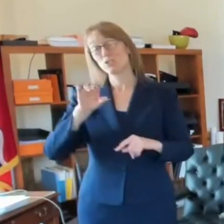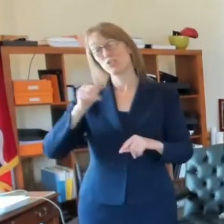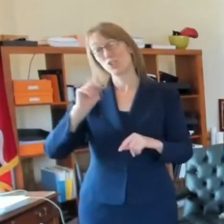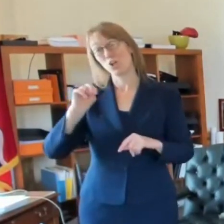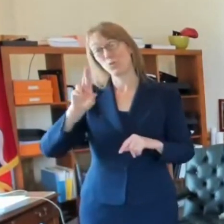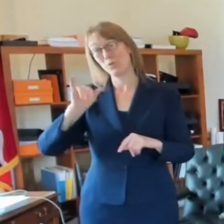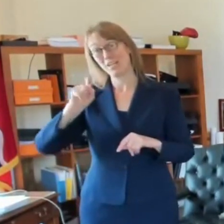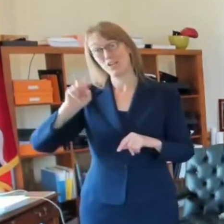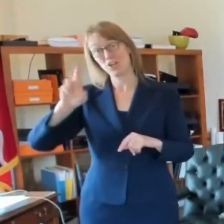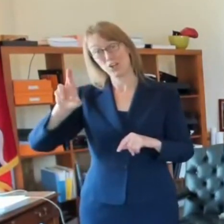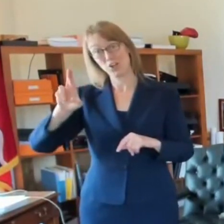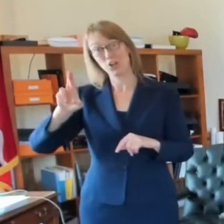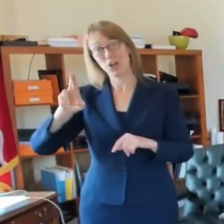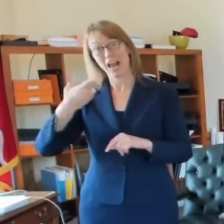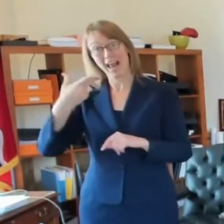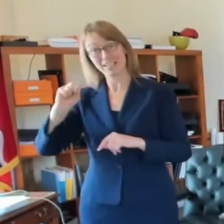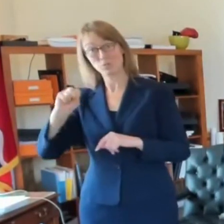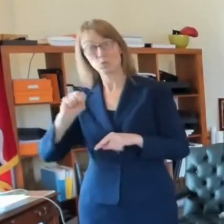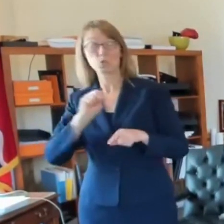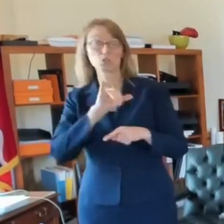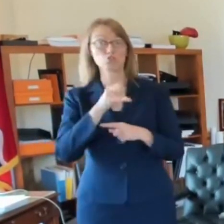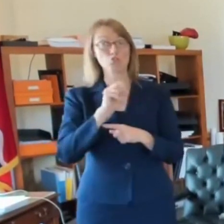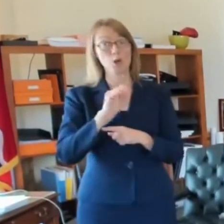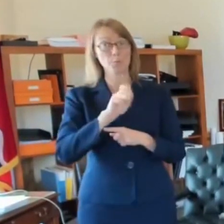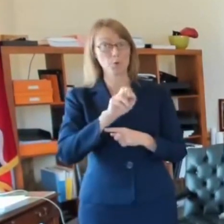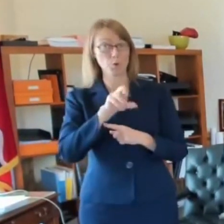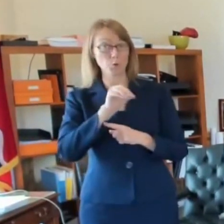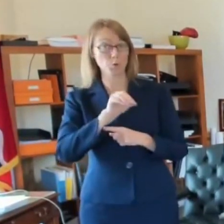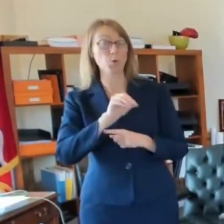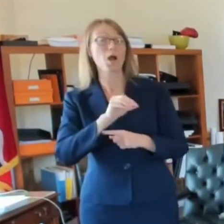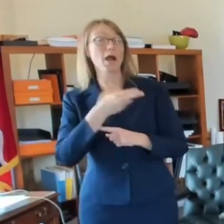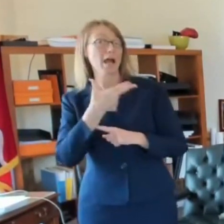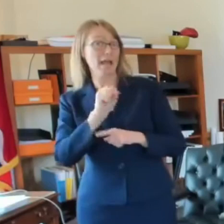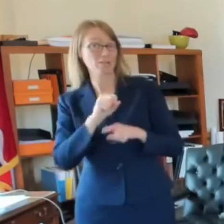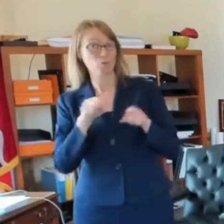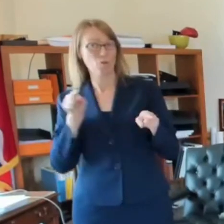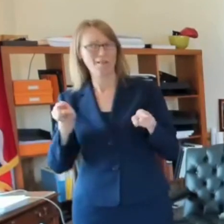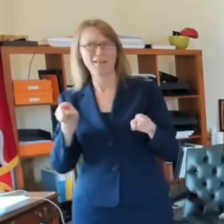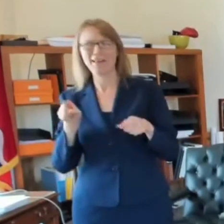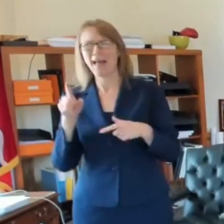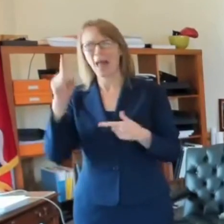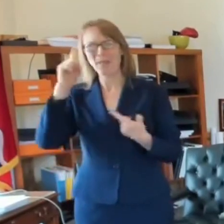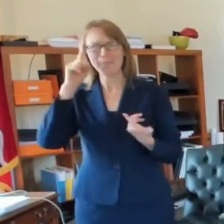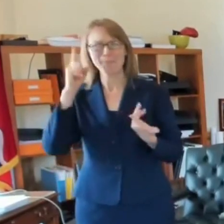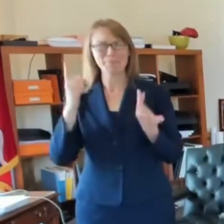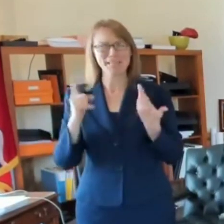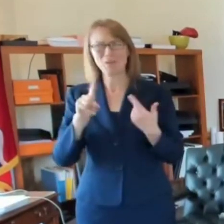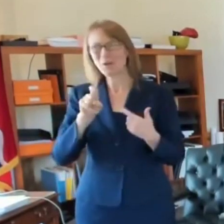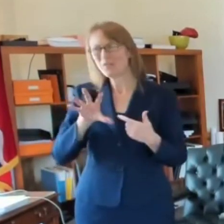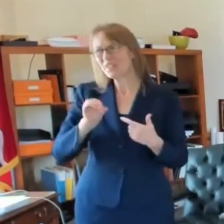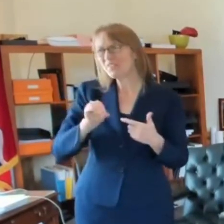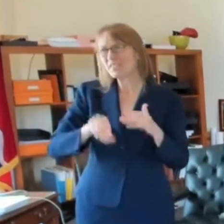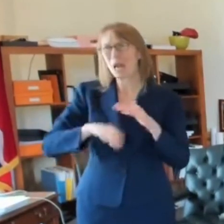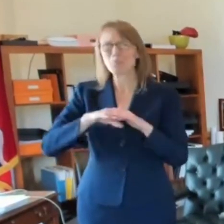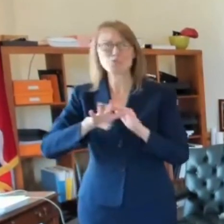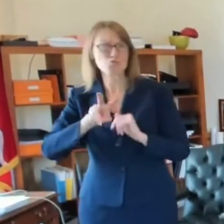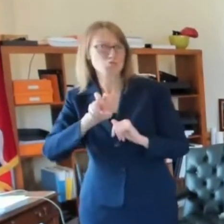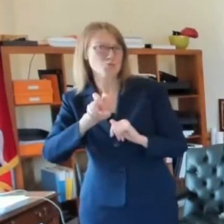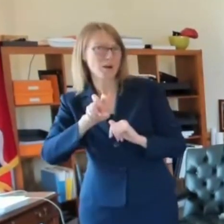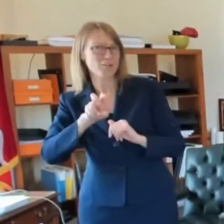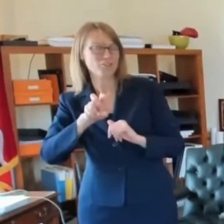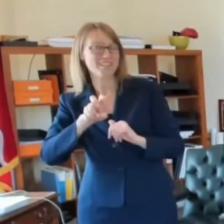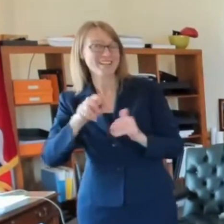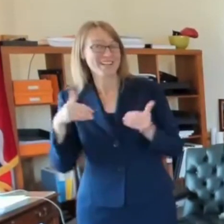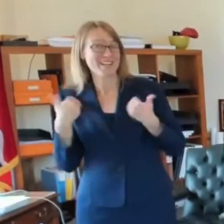who there must have been 150, maybe 200 young people out there on Saturday. They started at the Rock